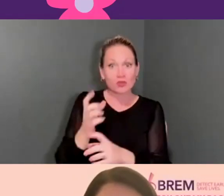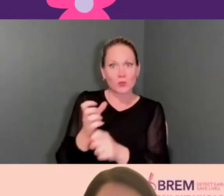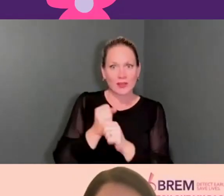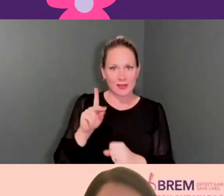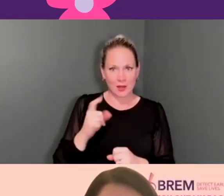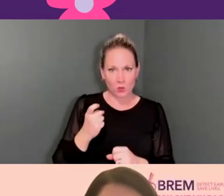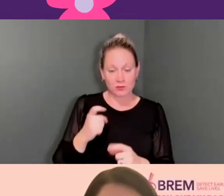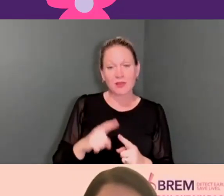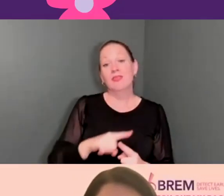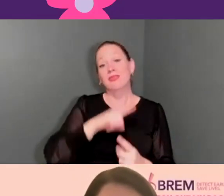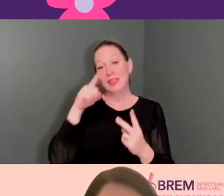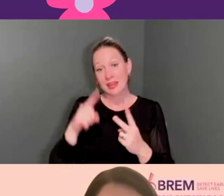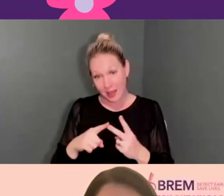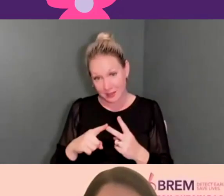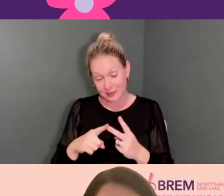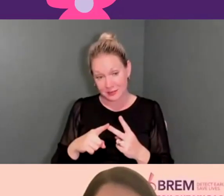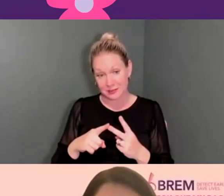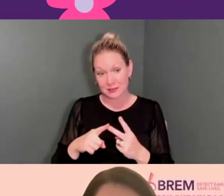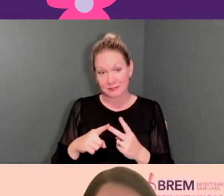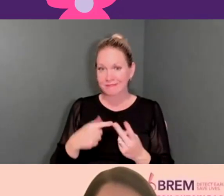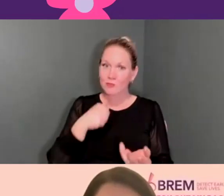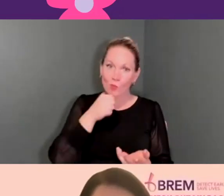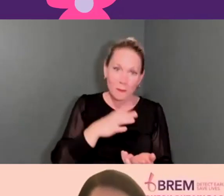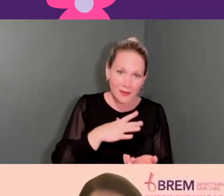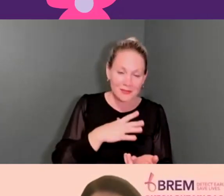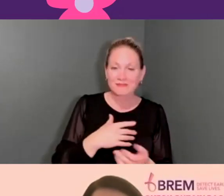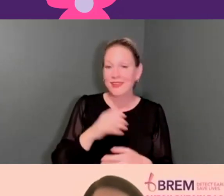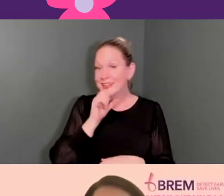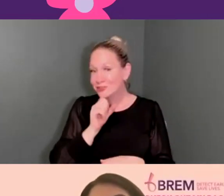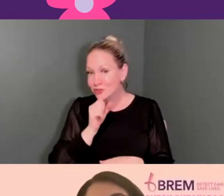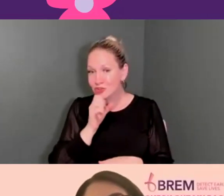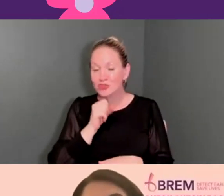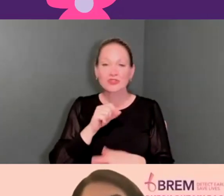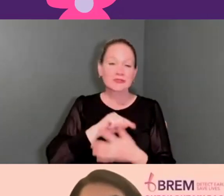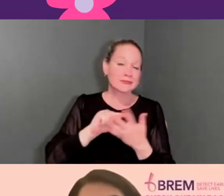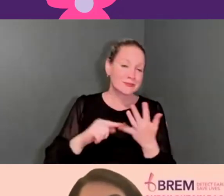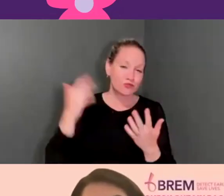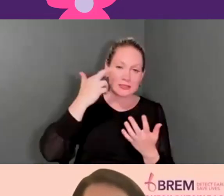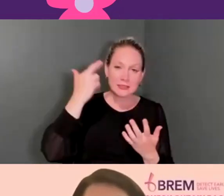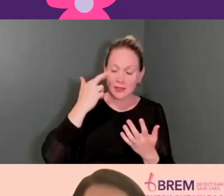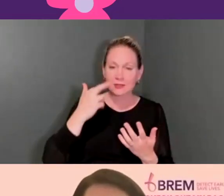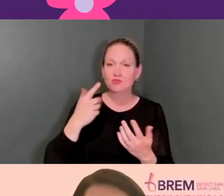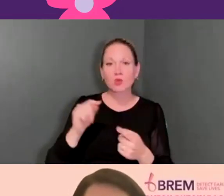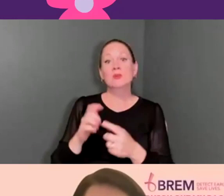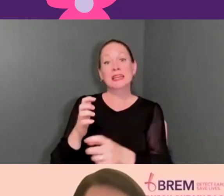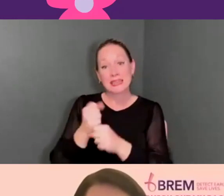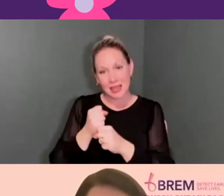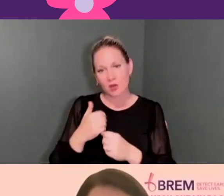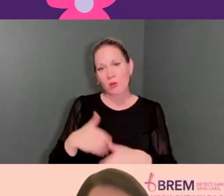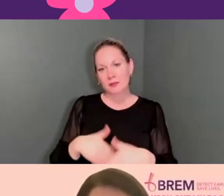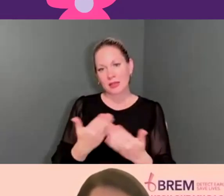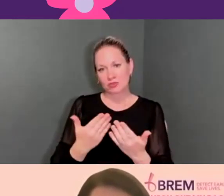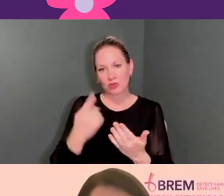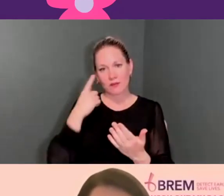one, based on being a woman or based on the age, was getting recommendations from my first plastic